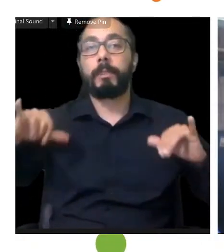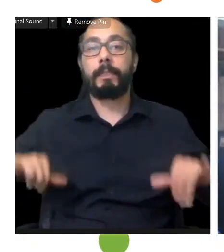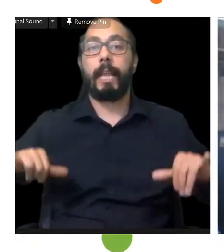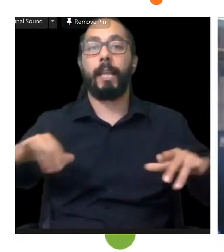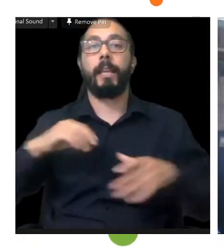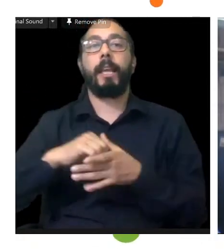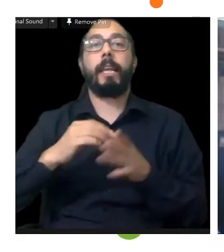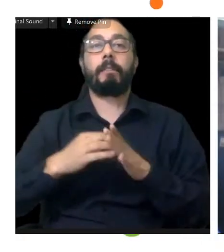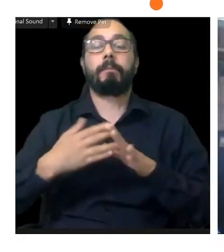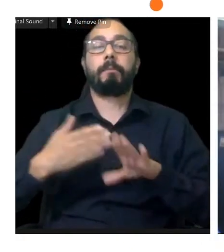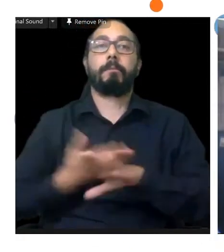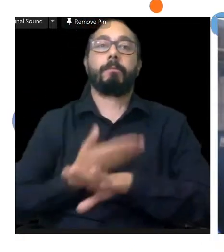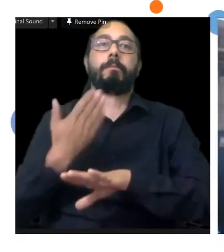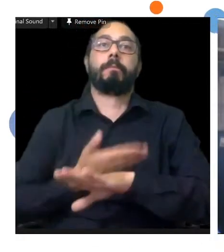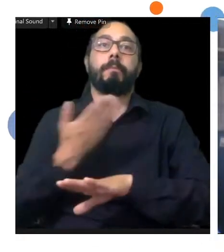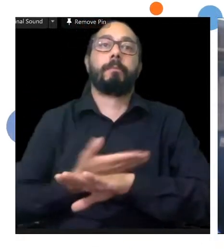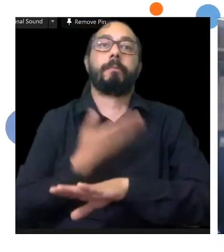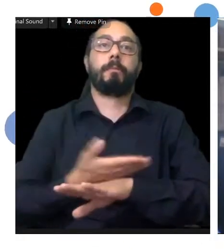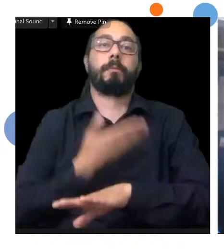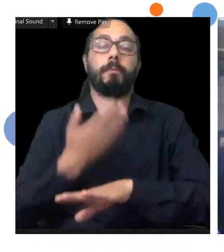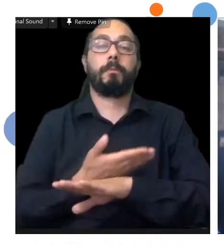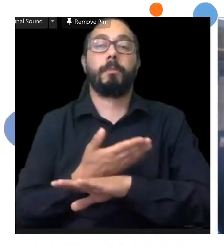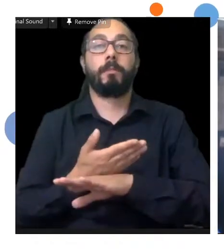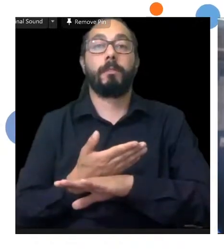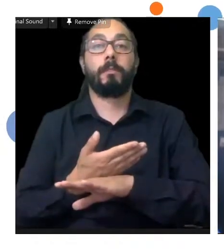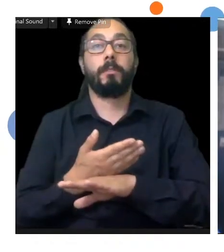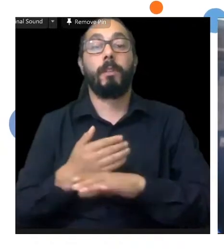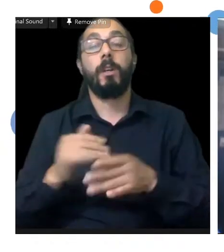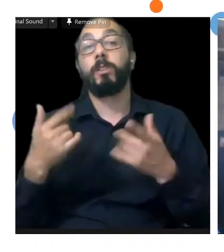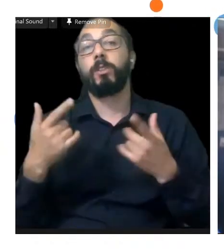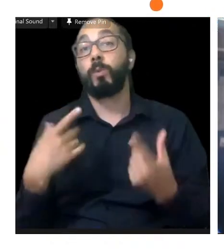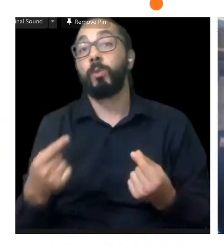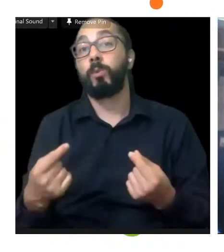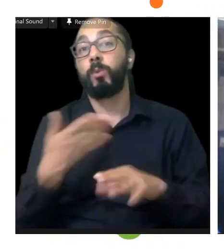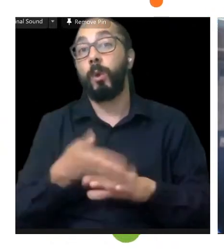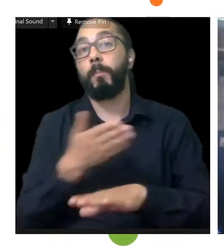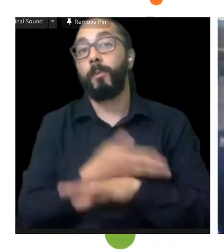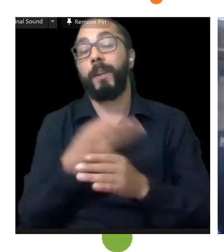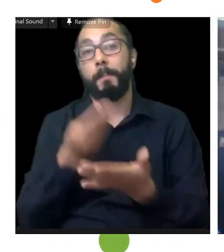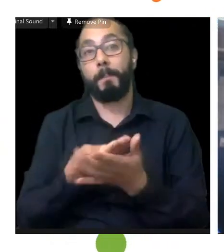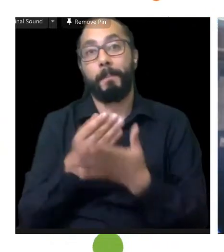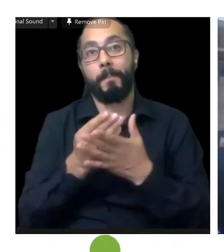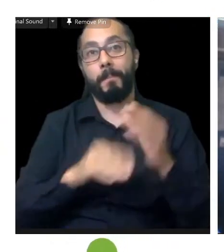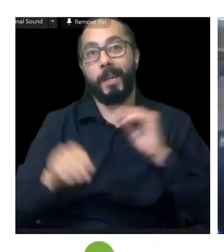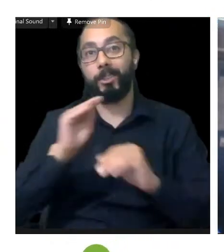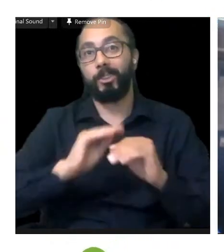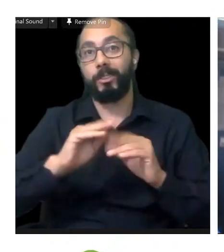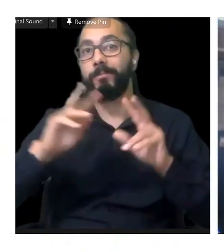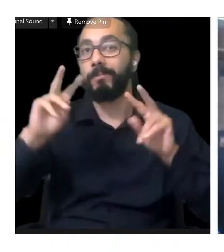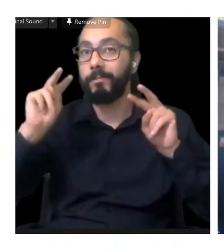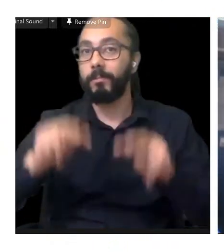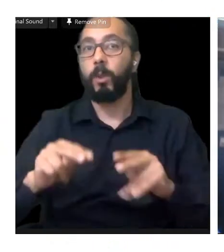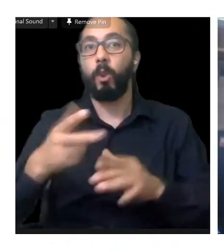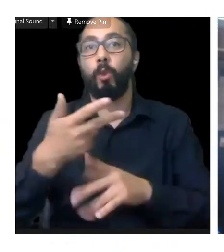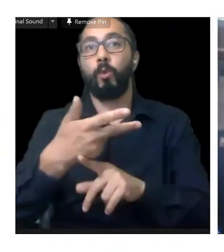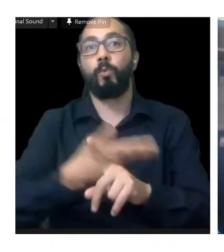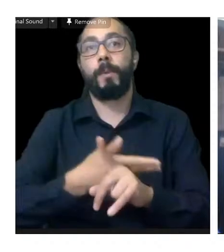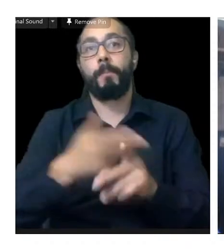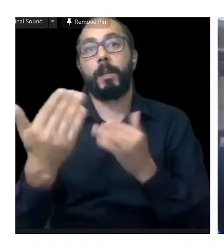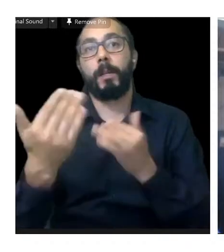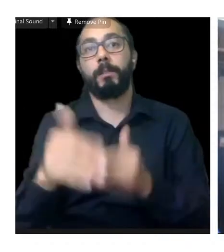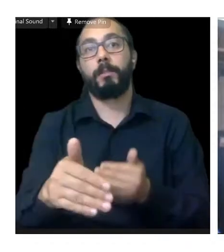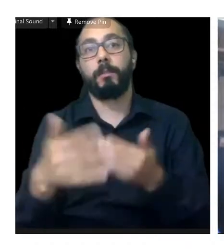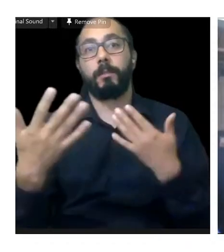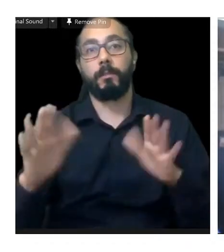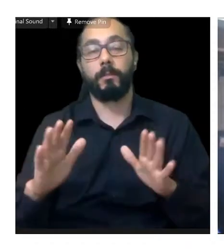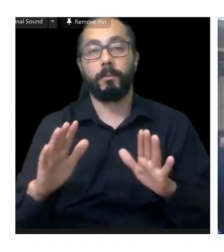directors is approving budgets only in 3-month tranches. It gives us the ability to program more